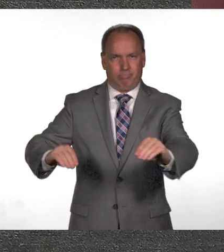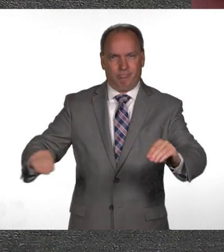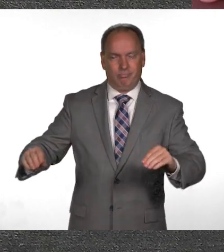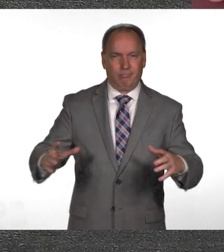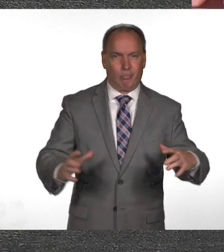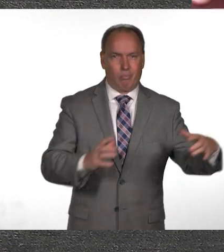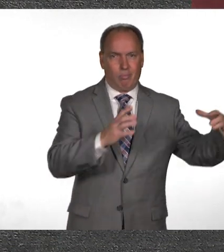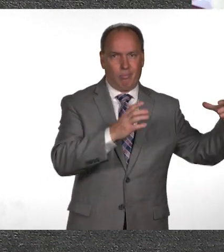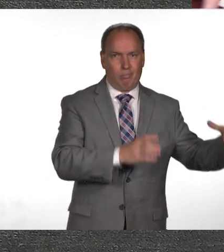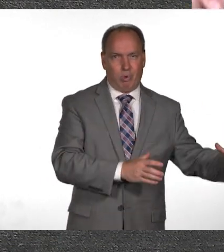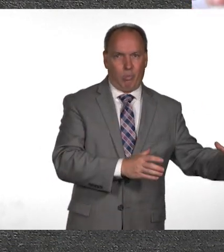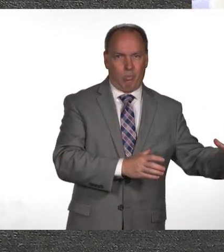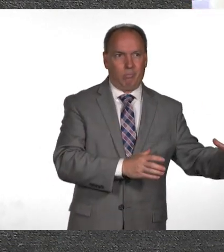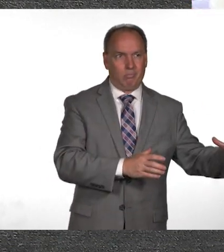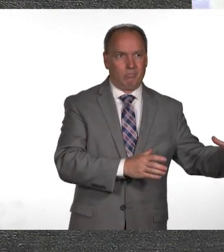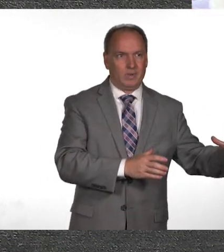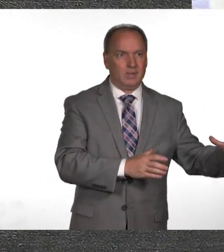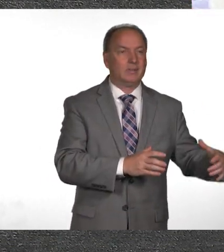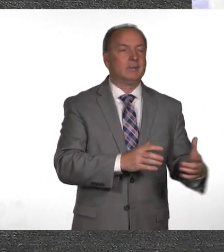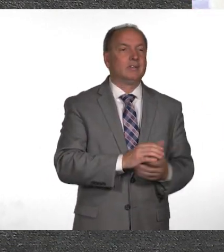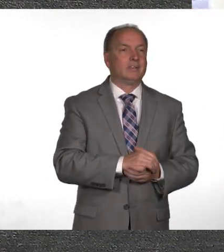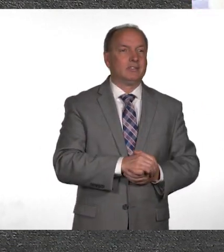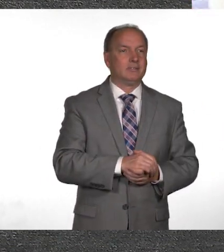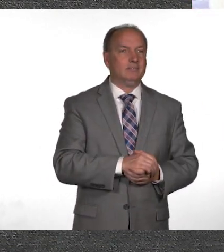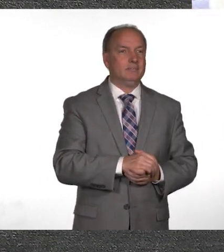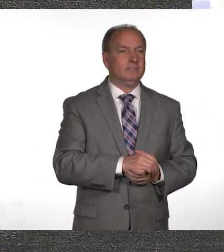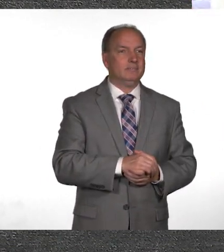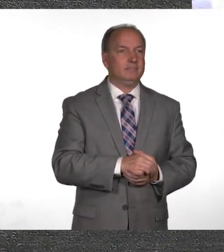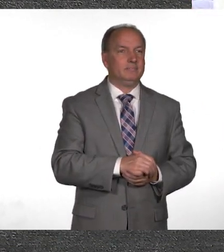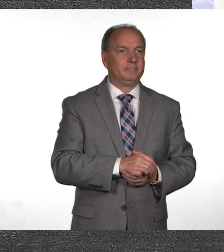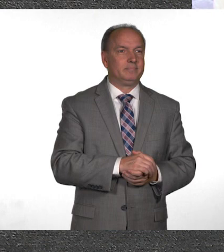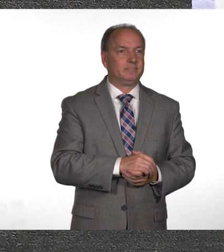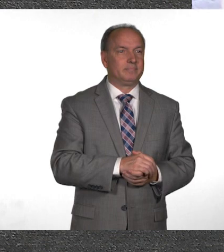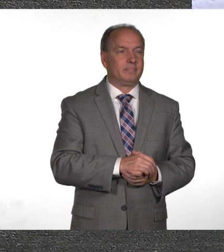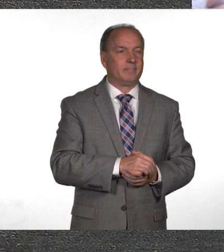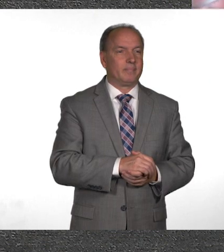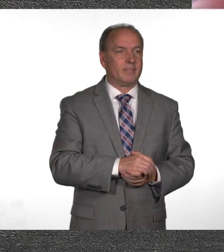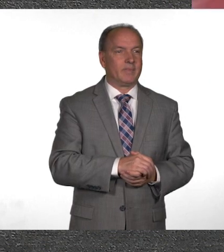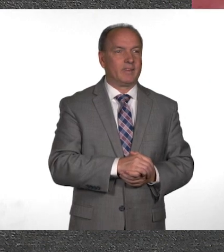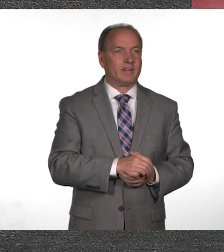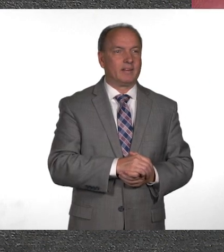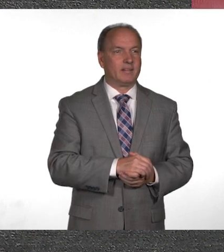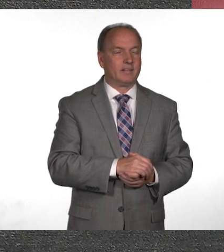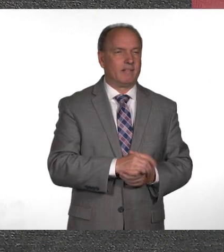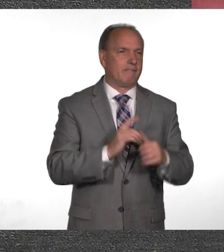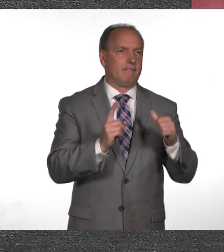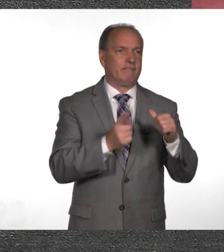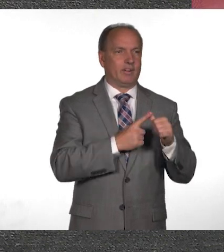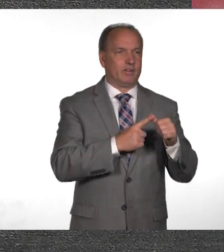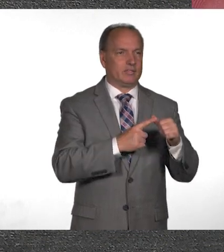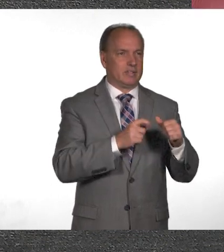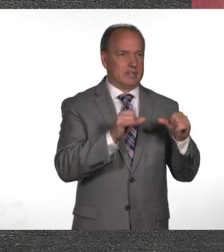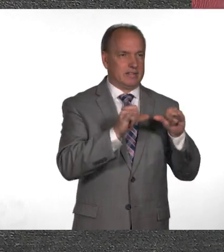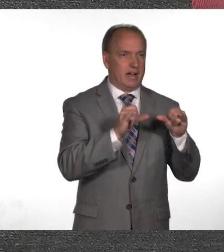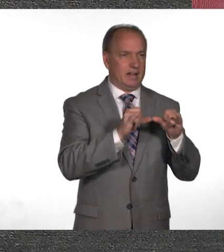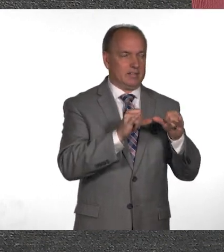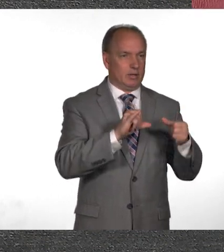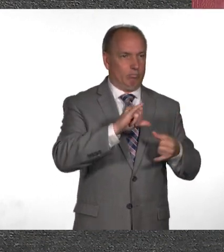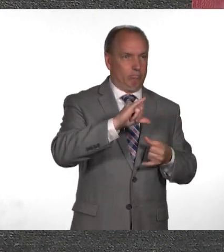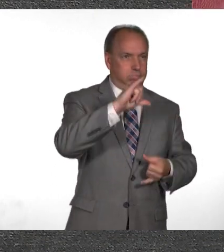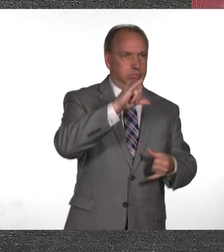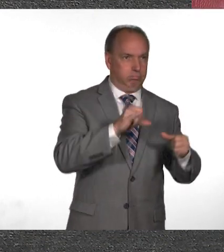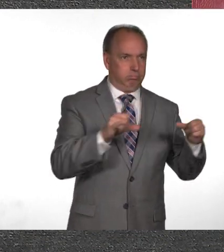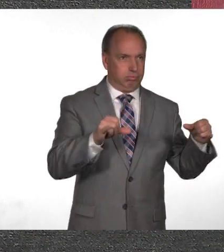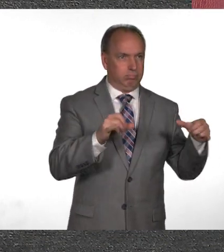bit, and we'll put the basketball right here. That can be our first ball